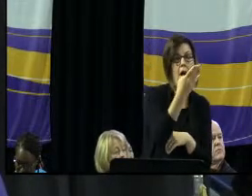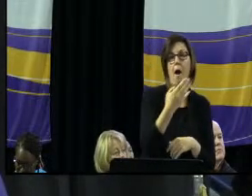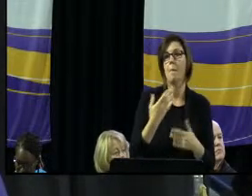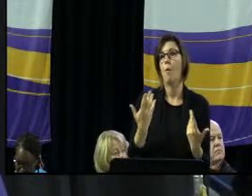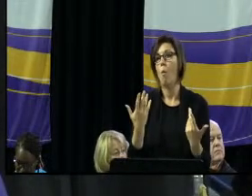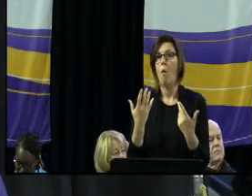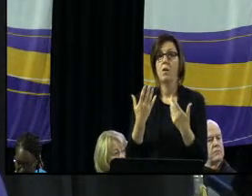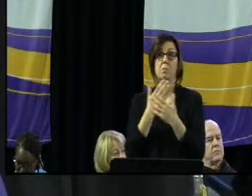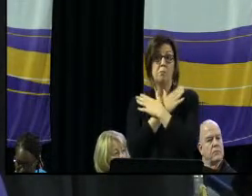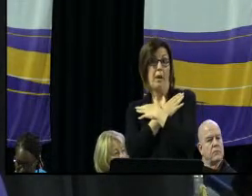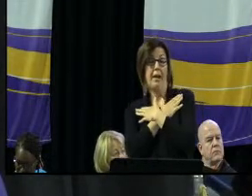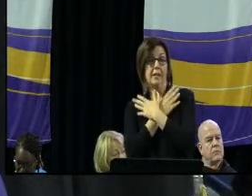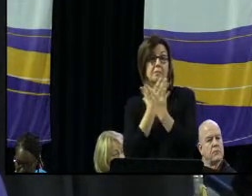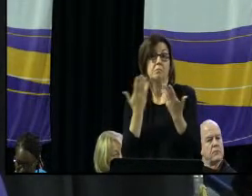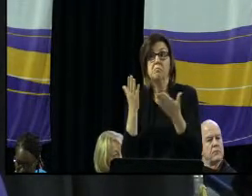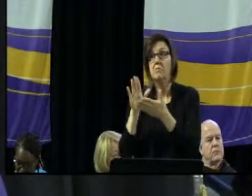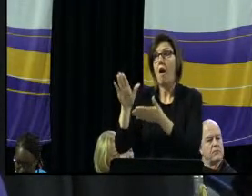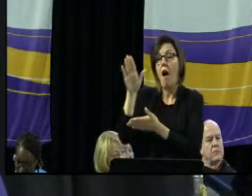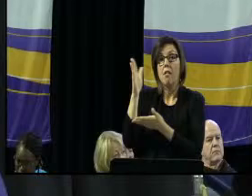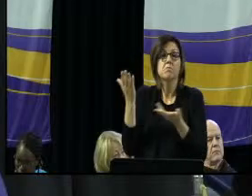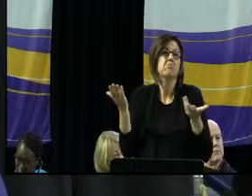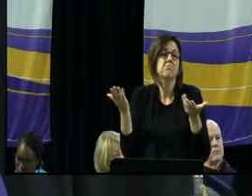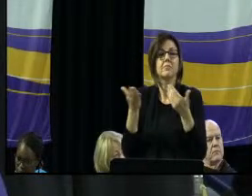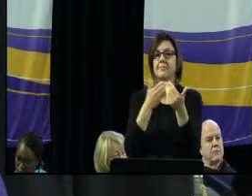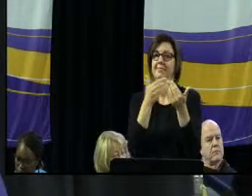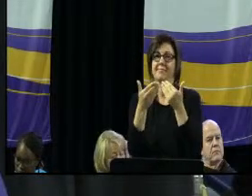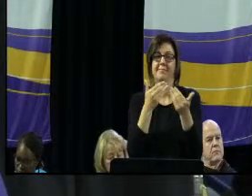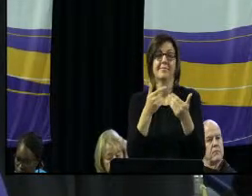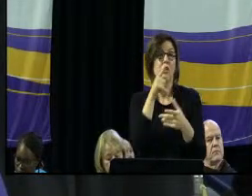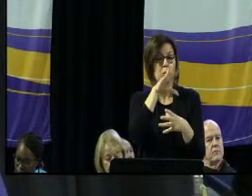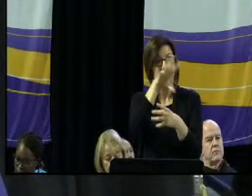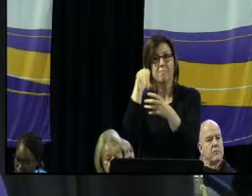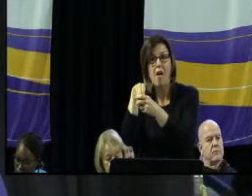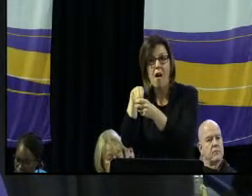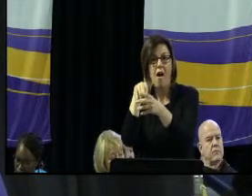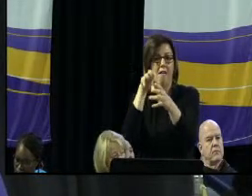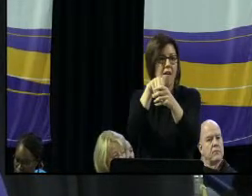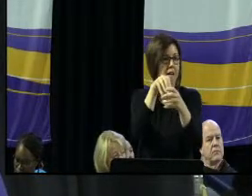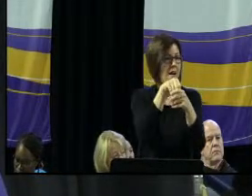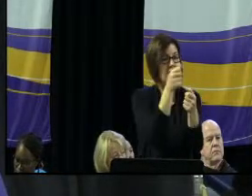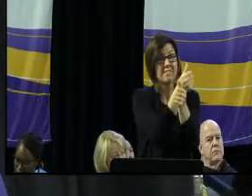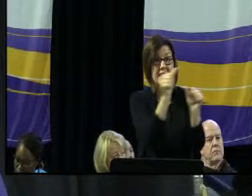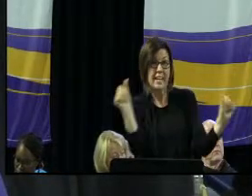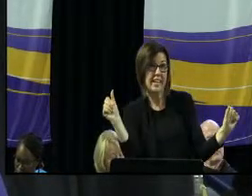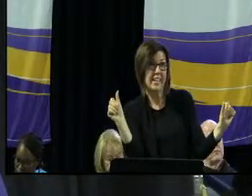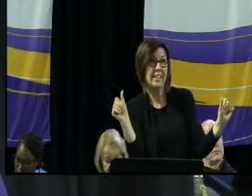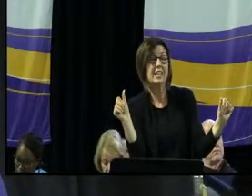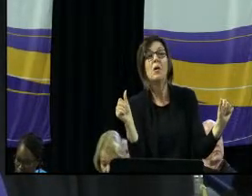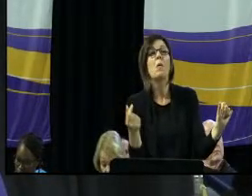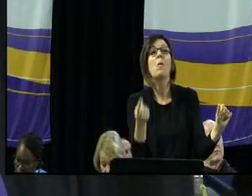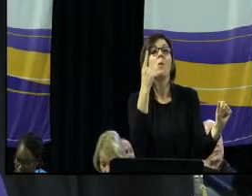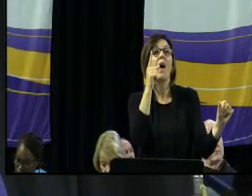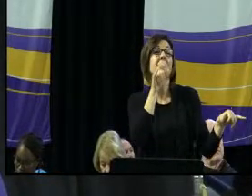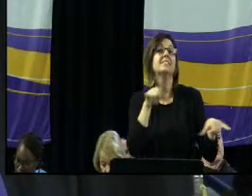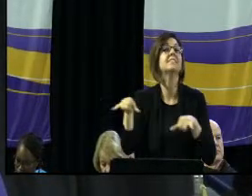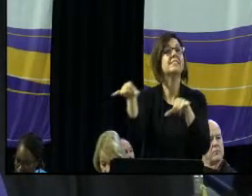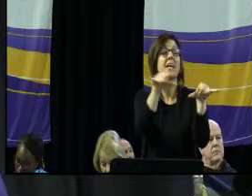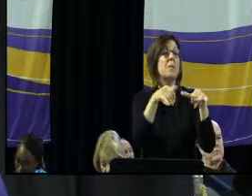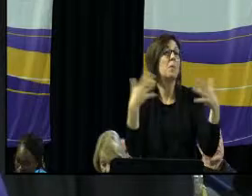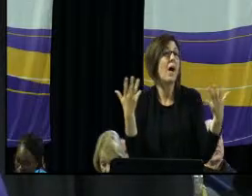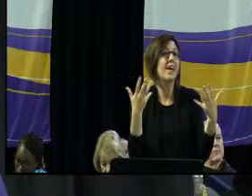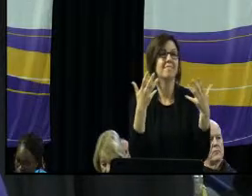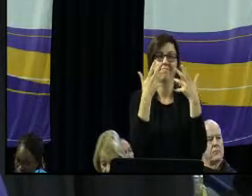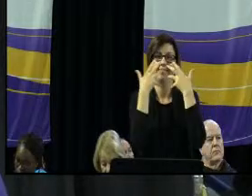while. No matter what you go on to do, who you become, or where you go, there's one thing we'll always have in common. We